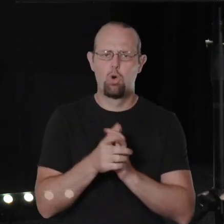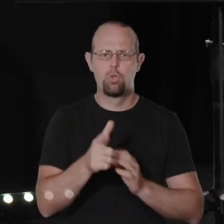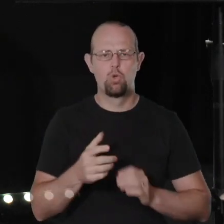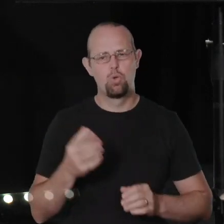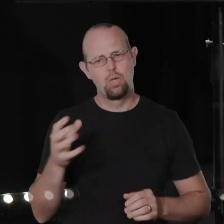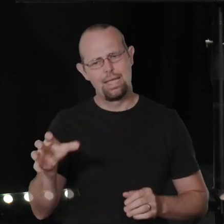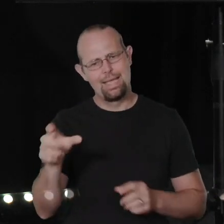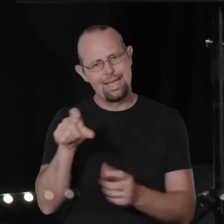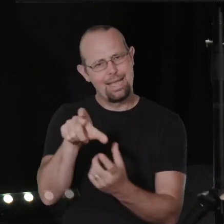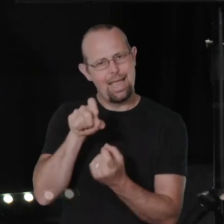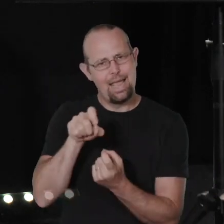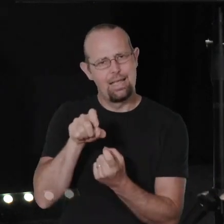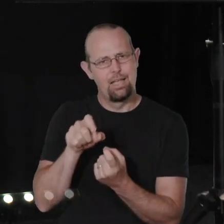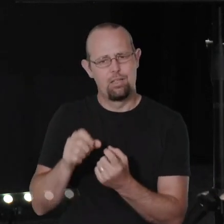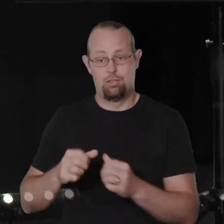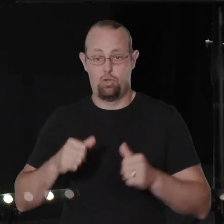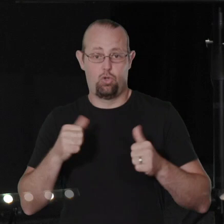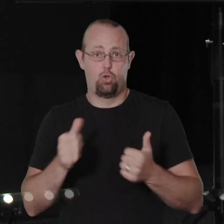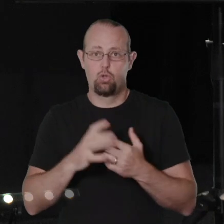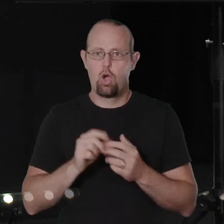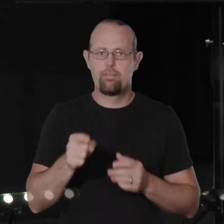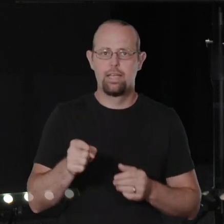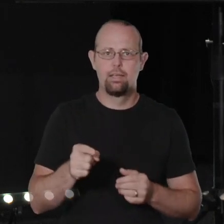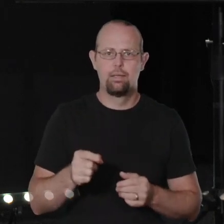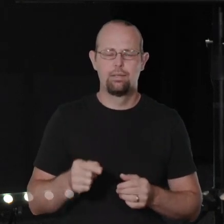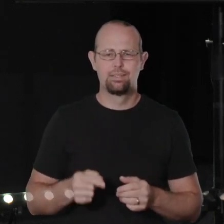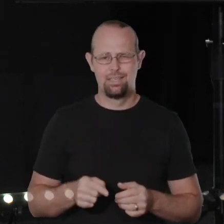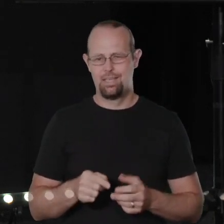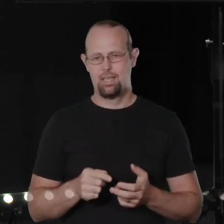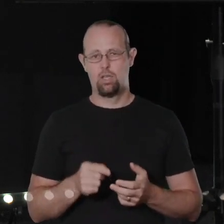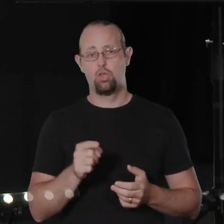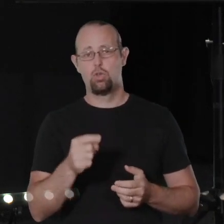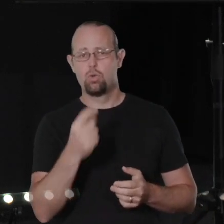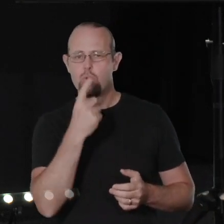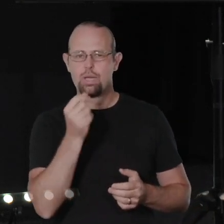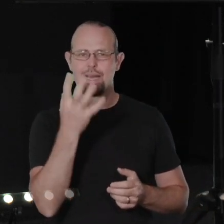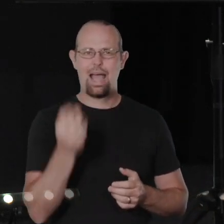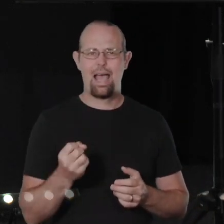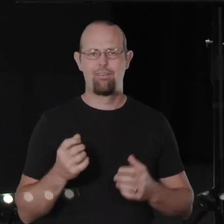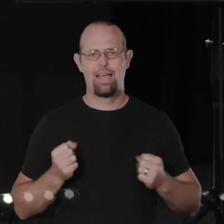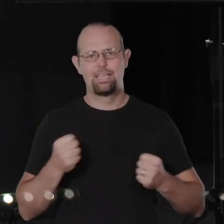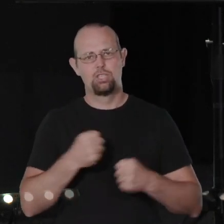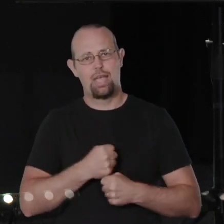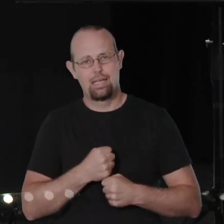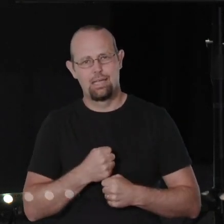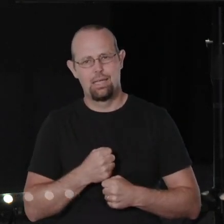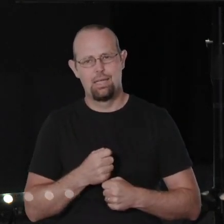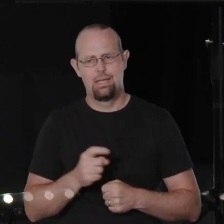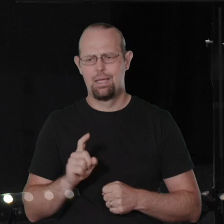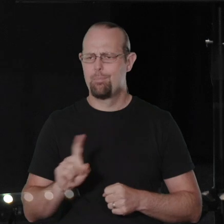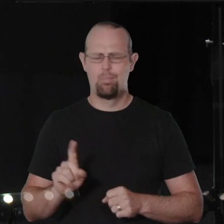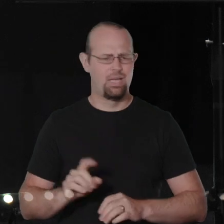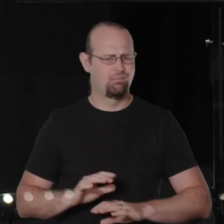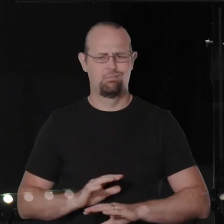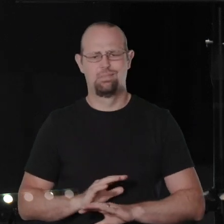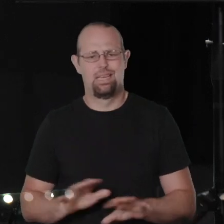jacket, but never get the good of it and never wear it because you don't put it on. But when we put